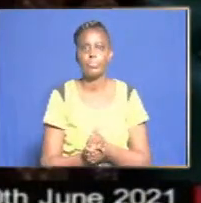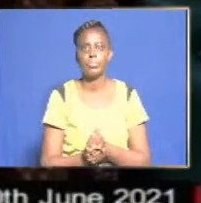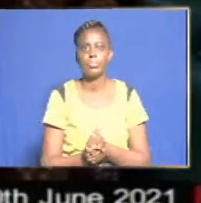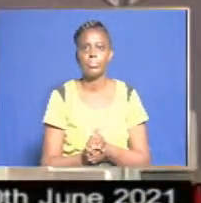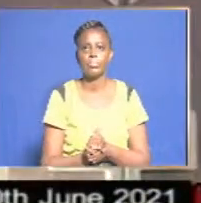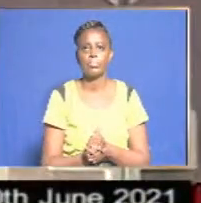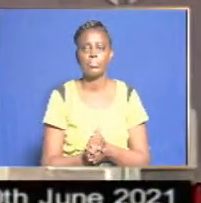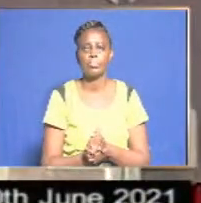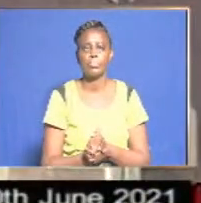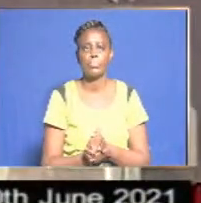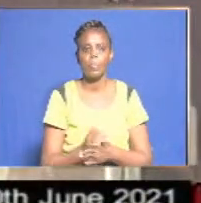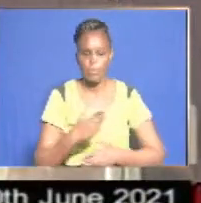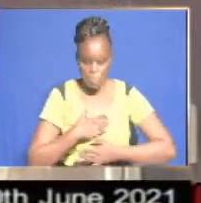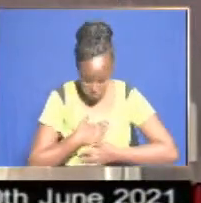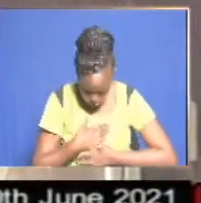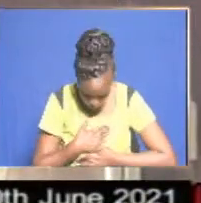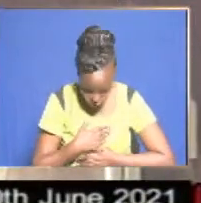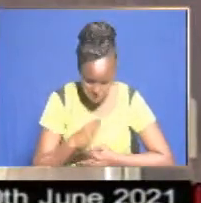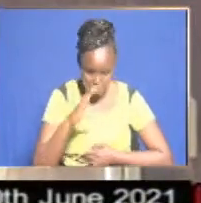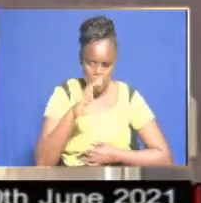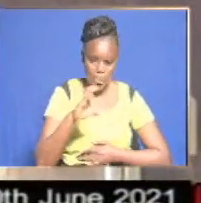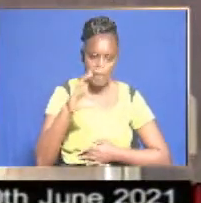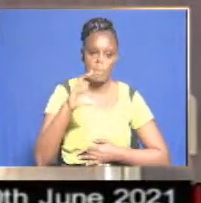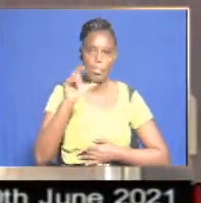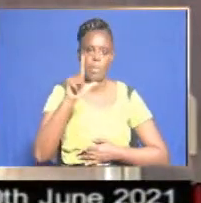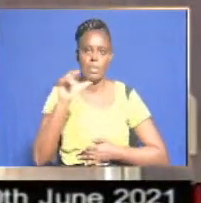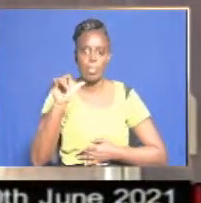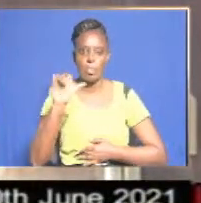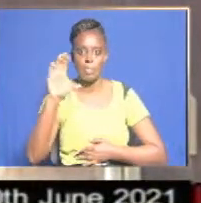Mrs. Cicely Kariuki, Cabinet Secretary for Water,